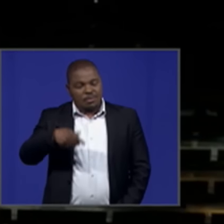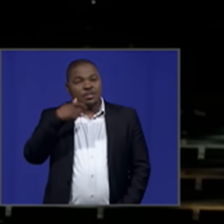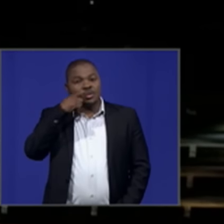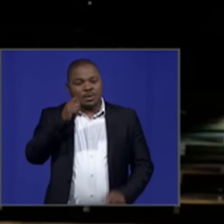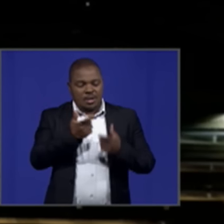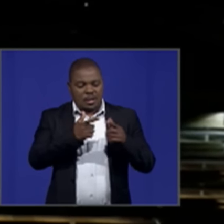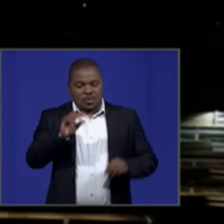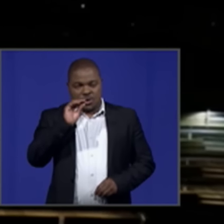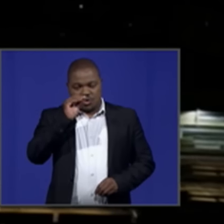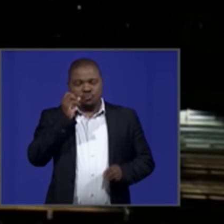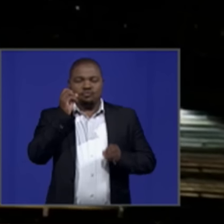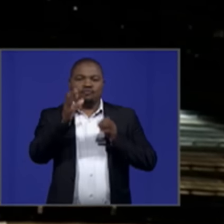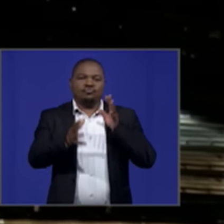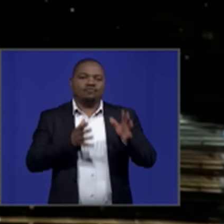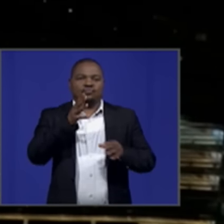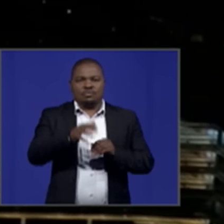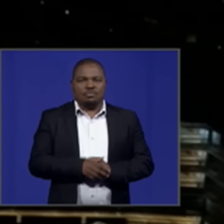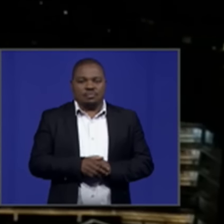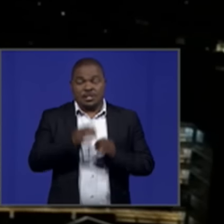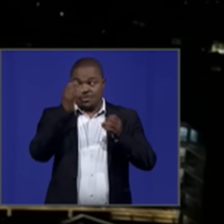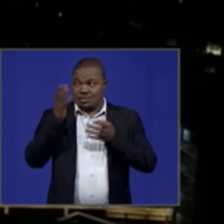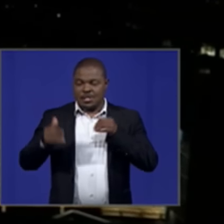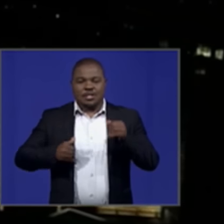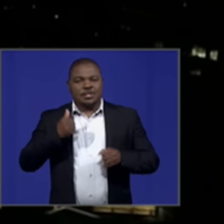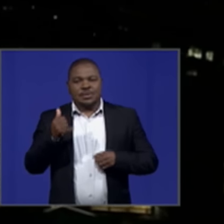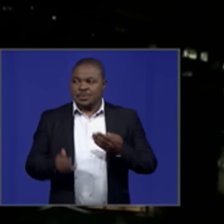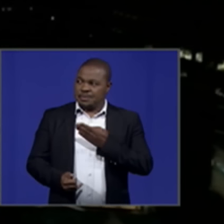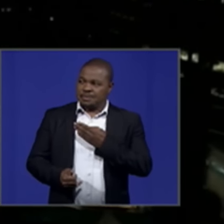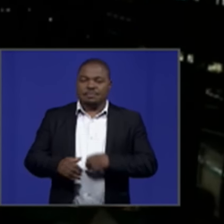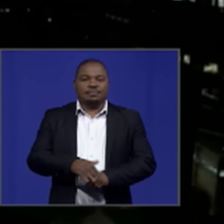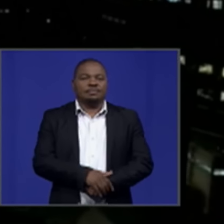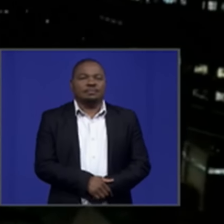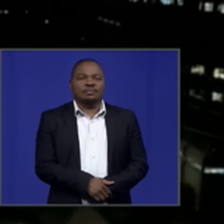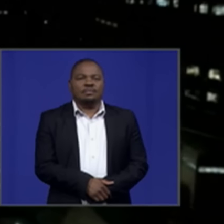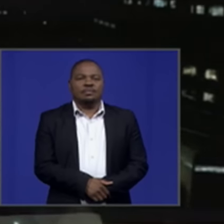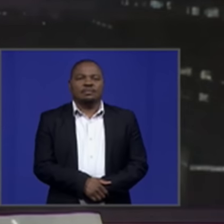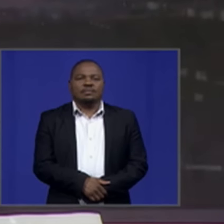tsa Setswana a re thube kobo segole mmogo ka tshedimosetso